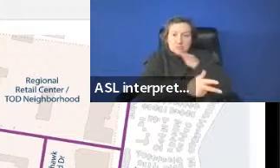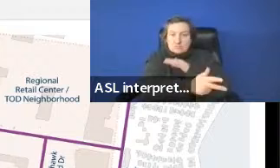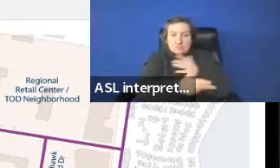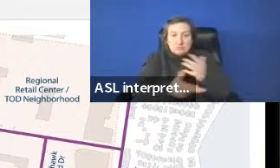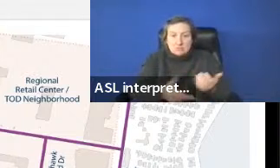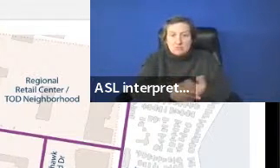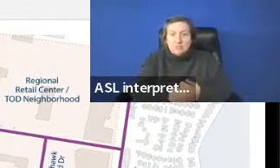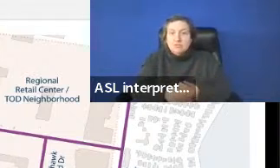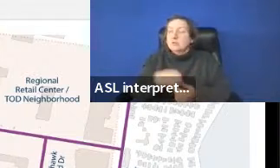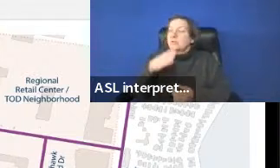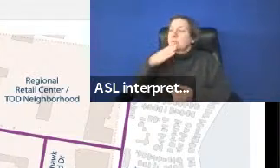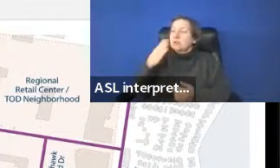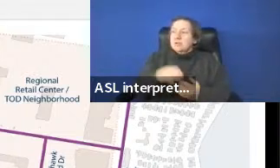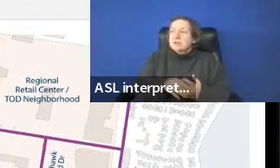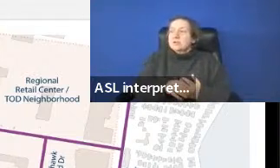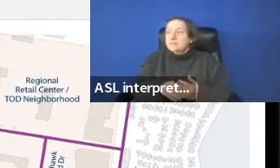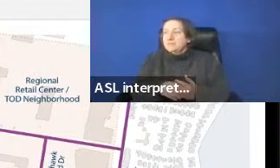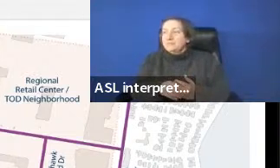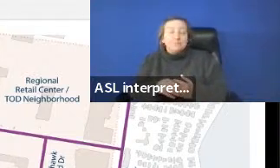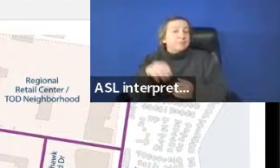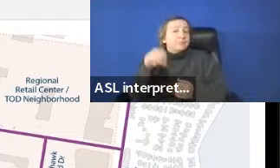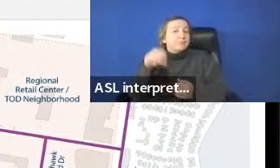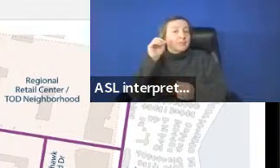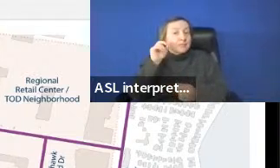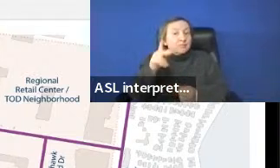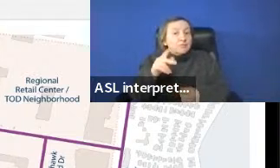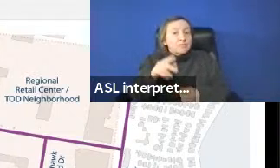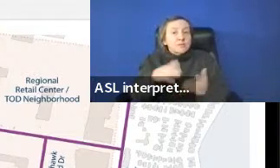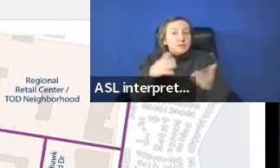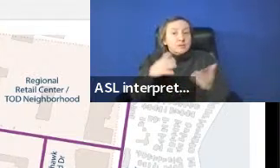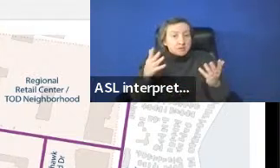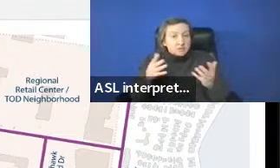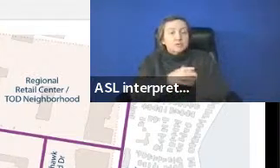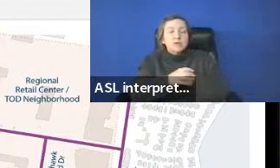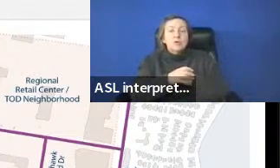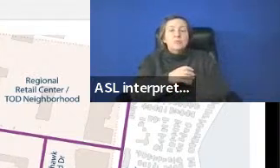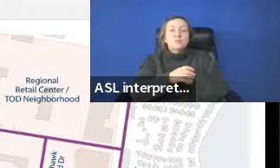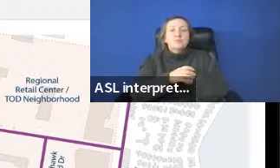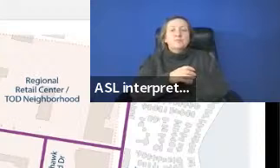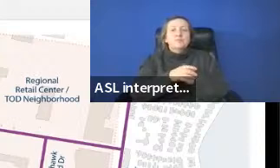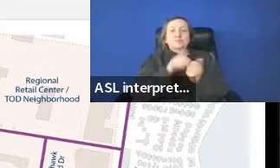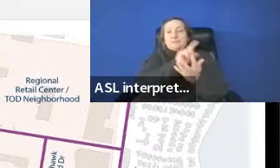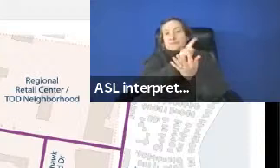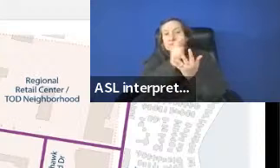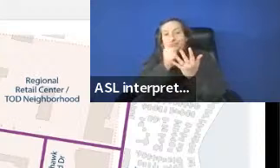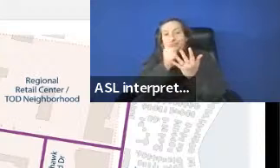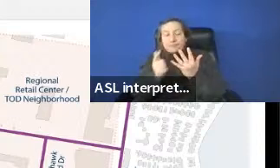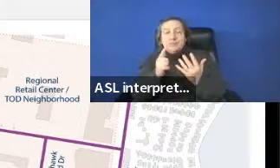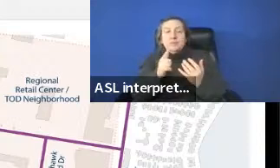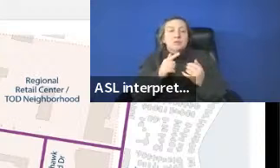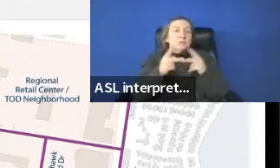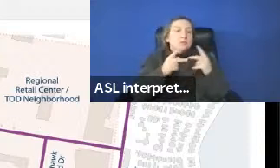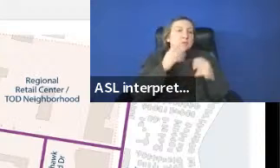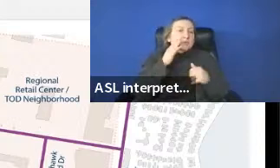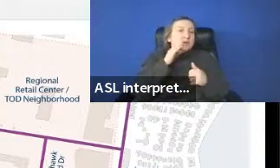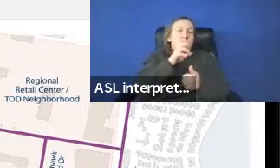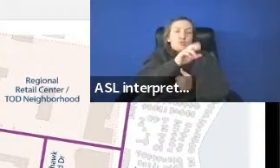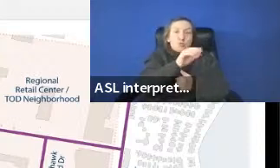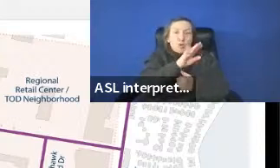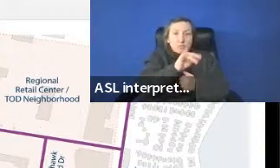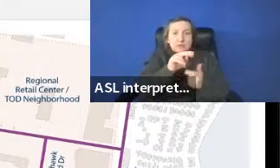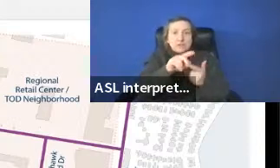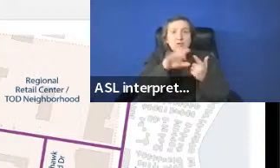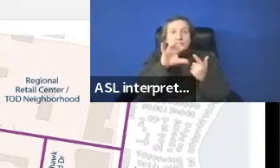Thank you. All right, so the queue, so people know, is Robin,